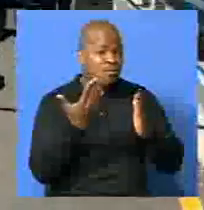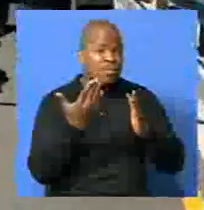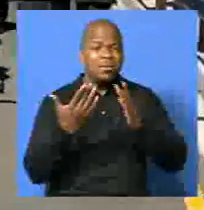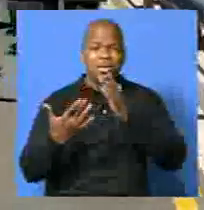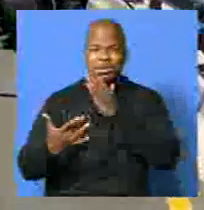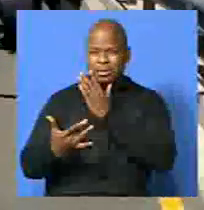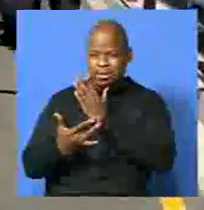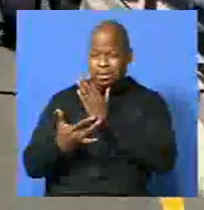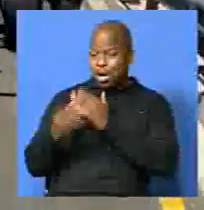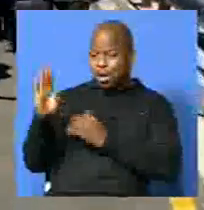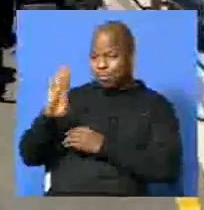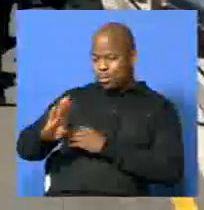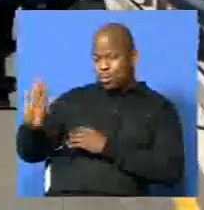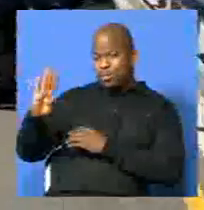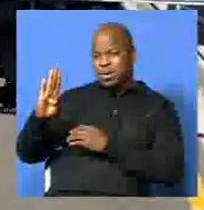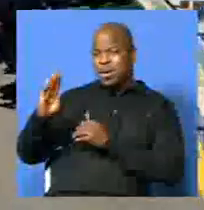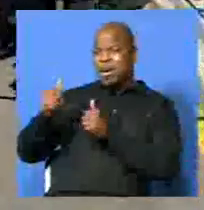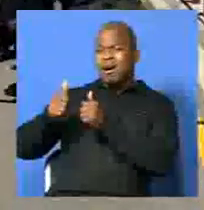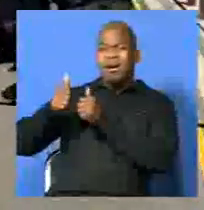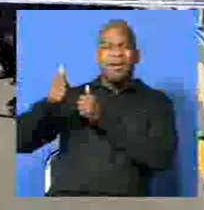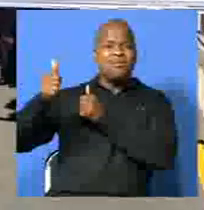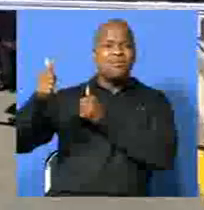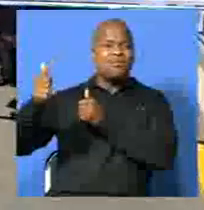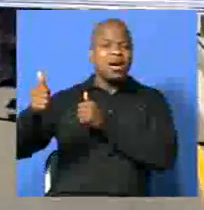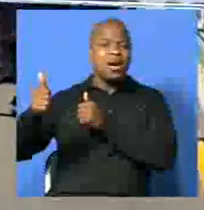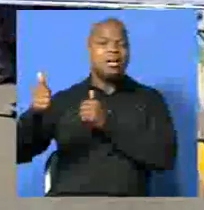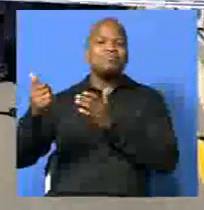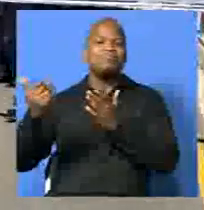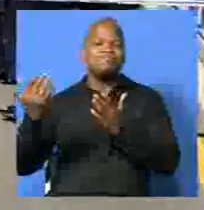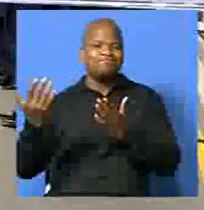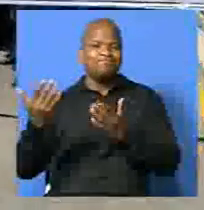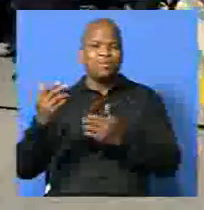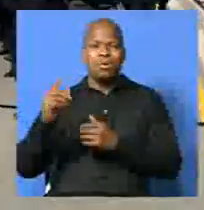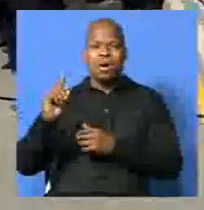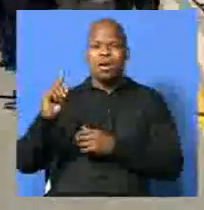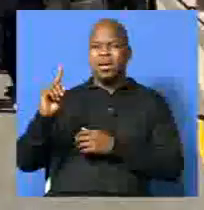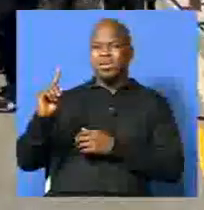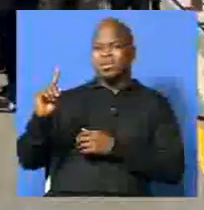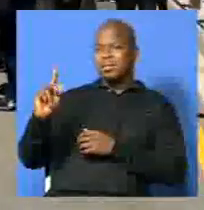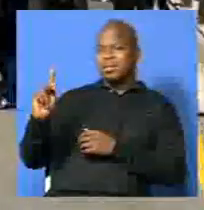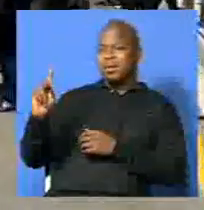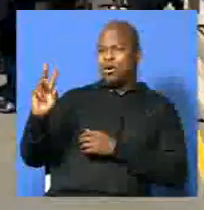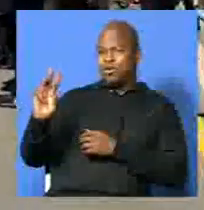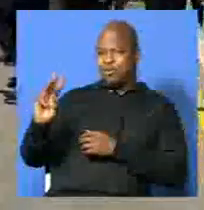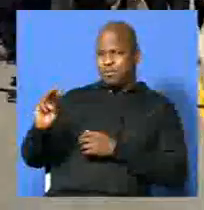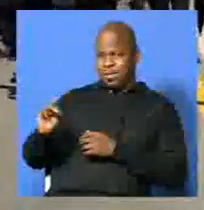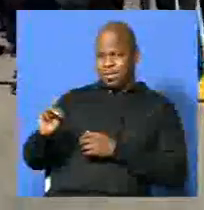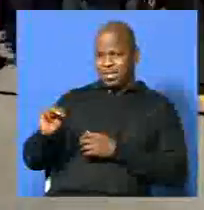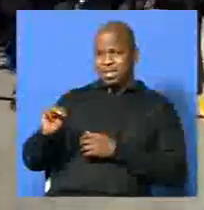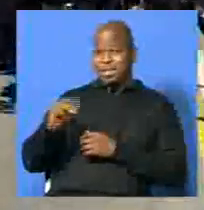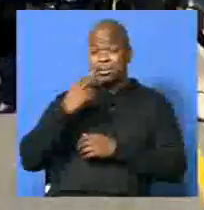tota ka ga ithogore la Botswana mme le gore go sekgelanyana tota se se ka tsa kilometera jaaka re bona tabe re bona le gore